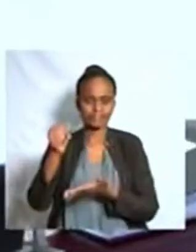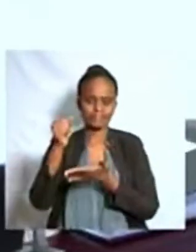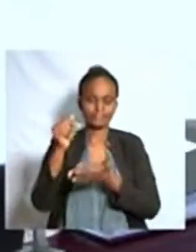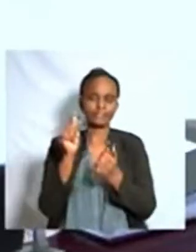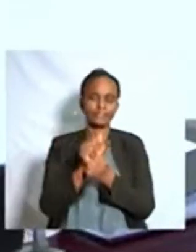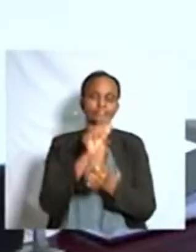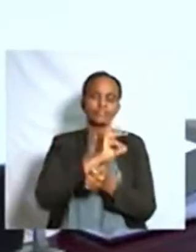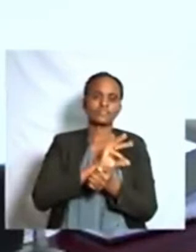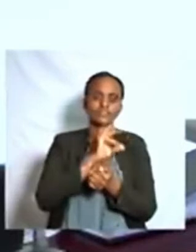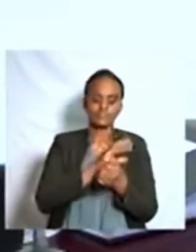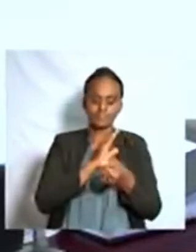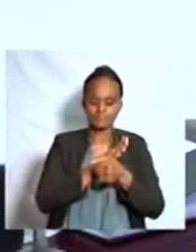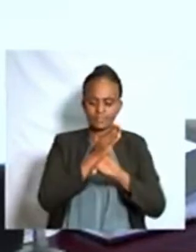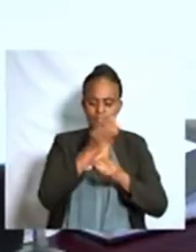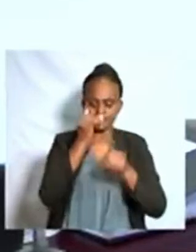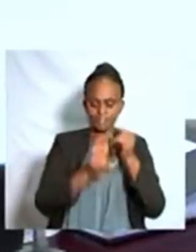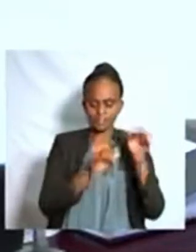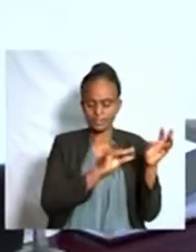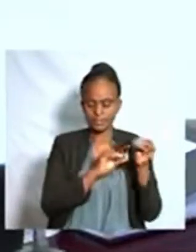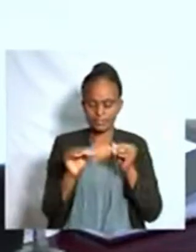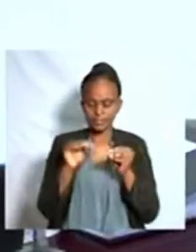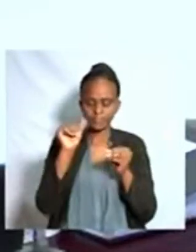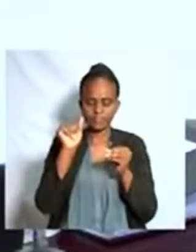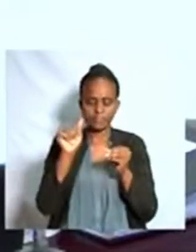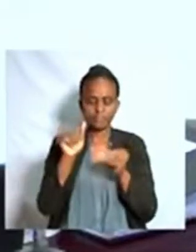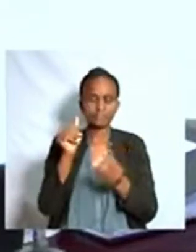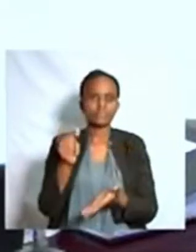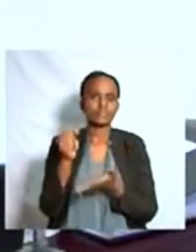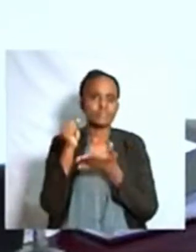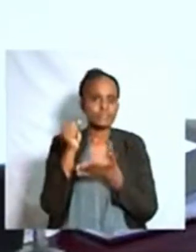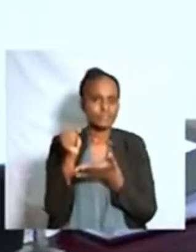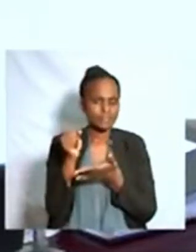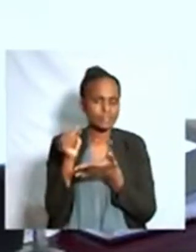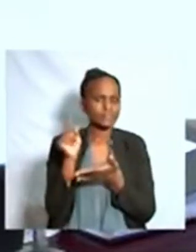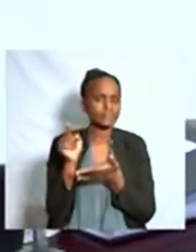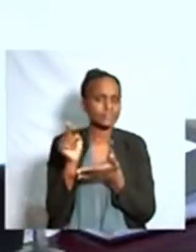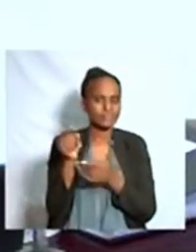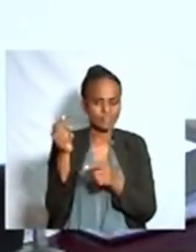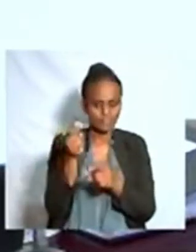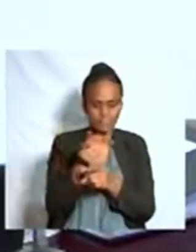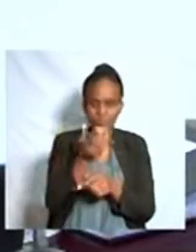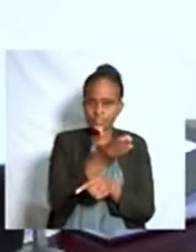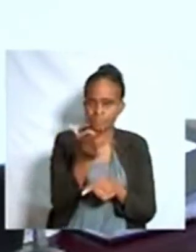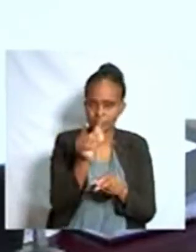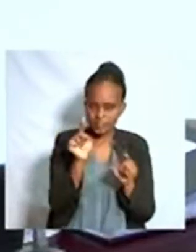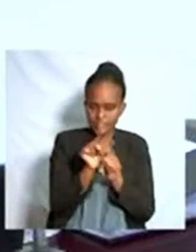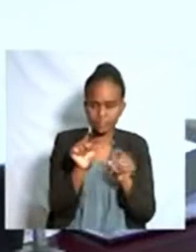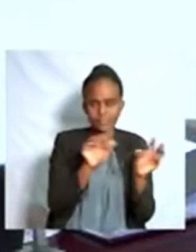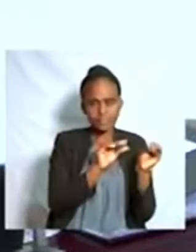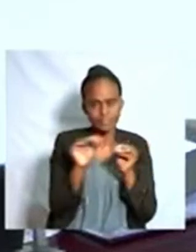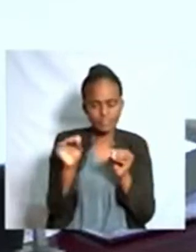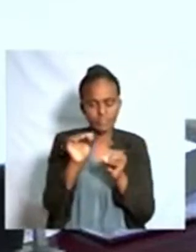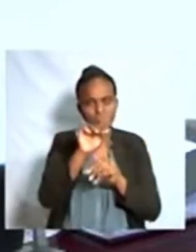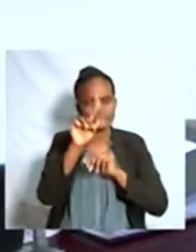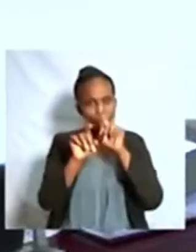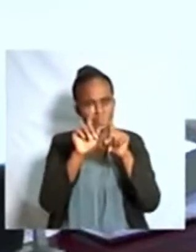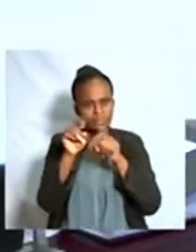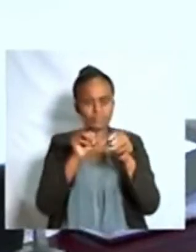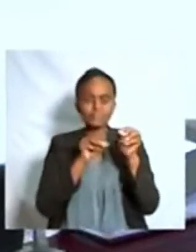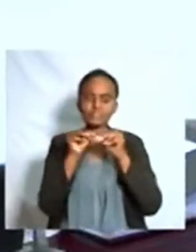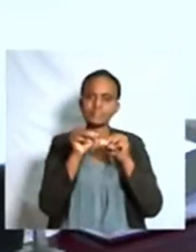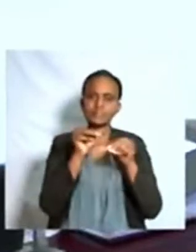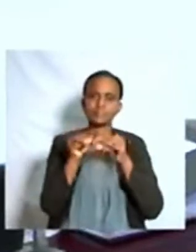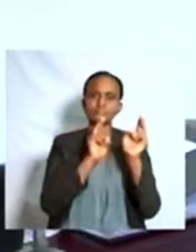Then you go to A, budget and income. From there, you just go to the cause of query, which is management